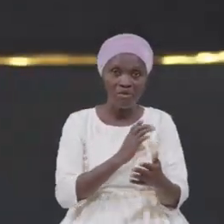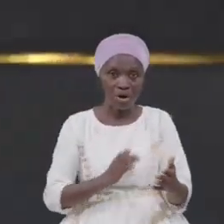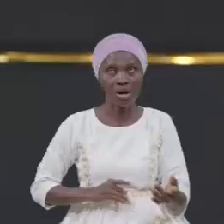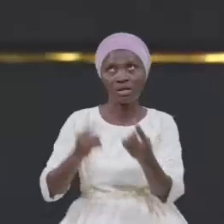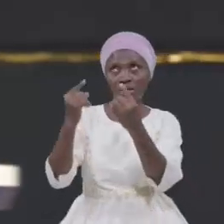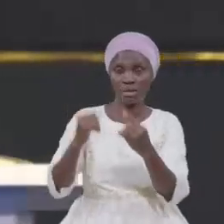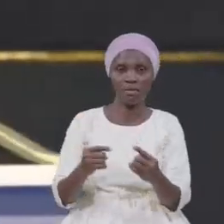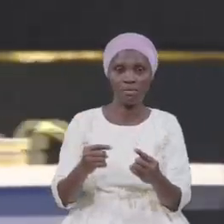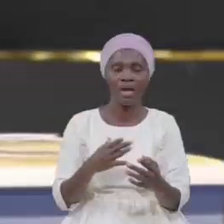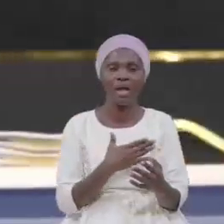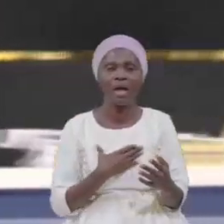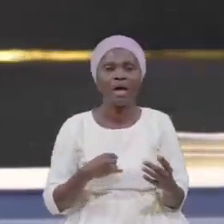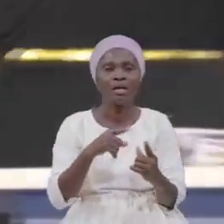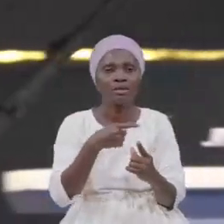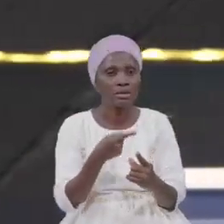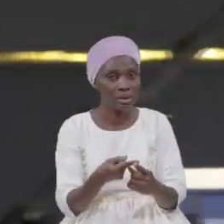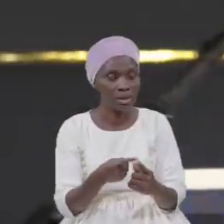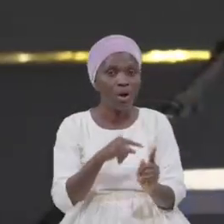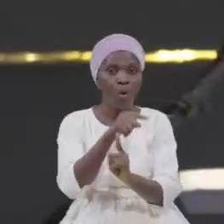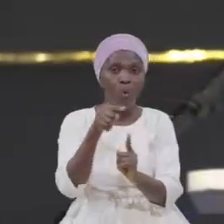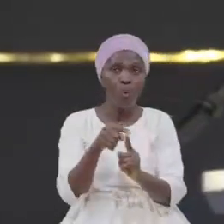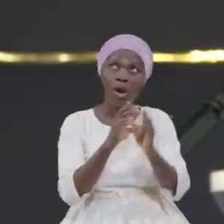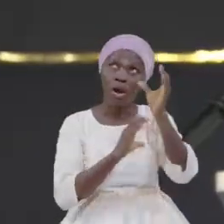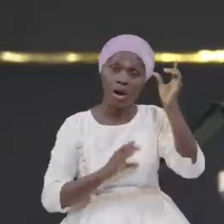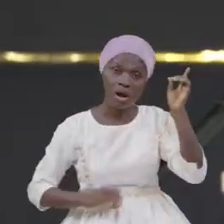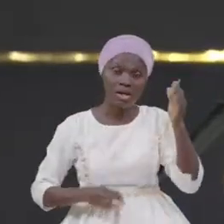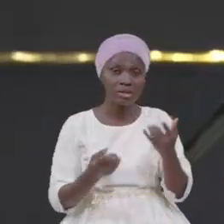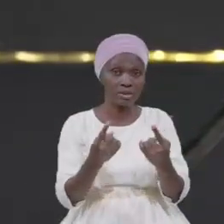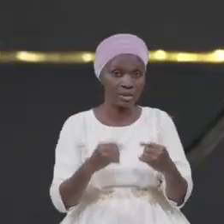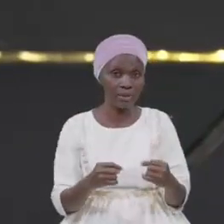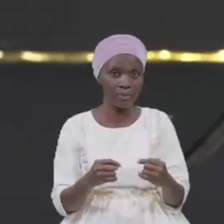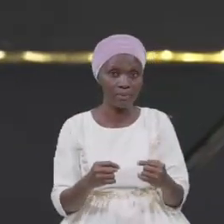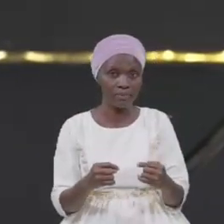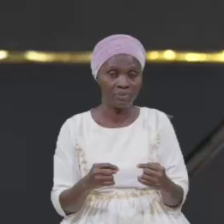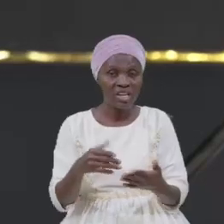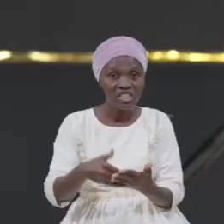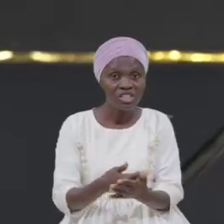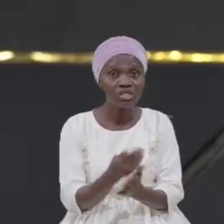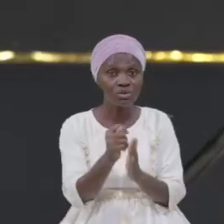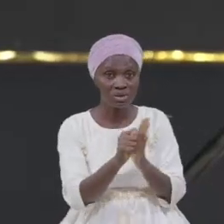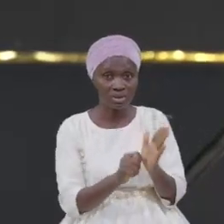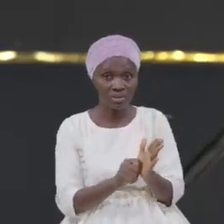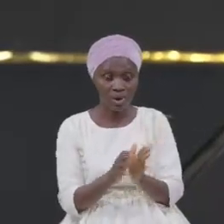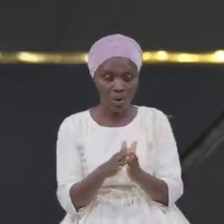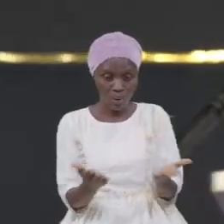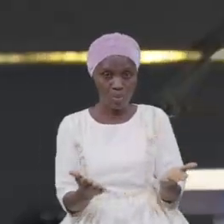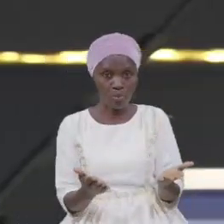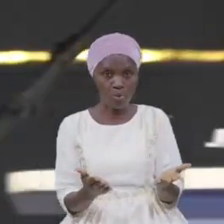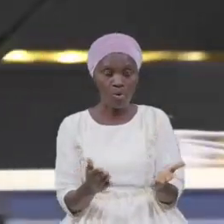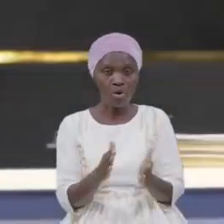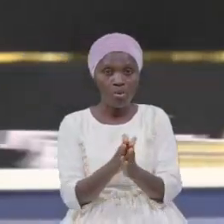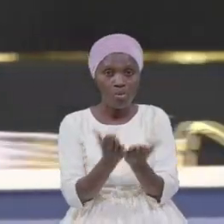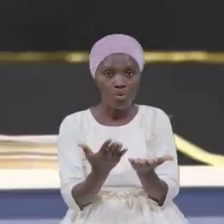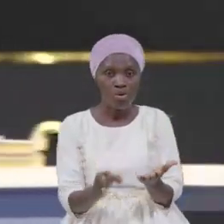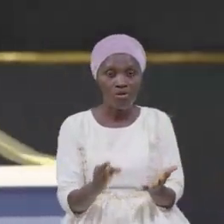then, when Christ came, the New Testament opens up in Matthew chapter 1,